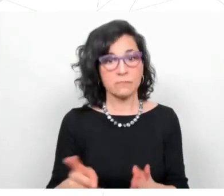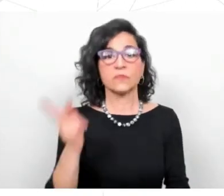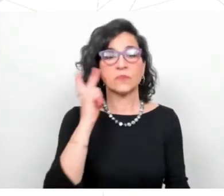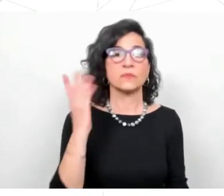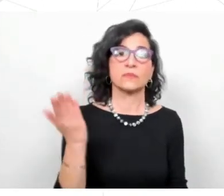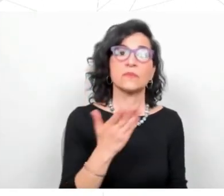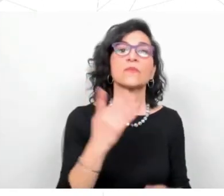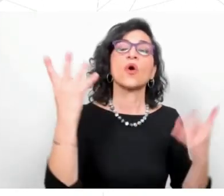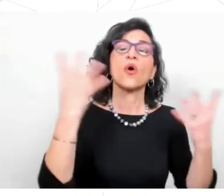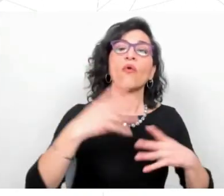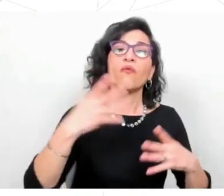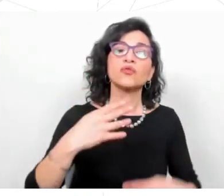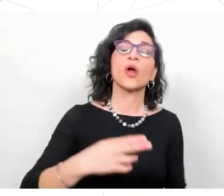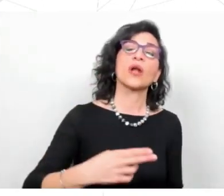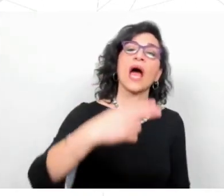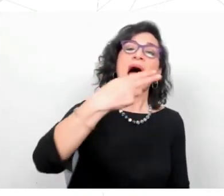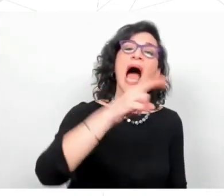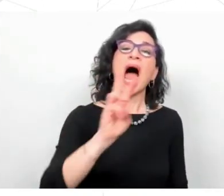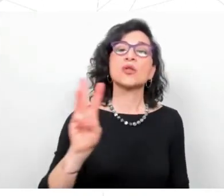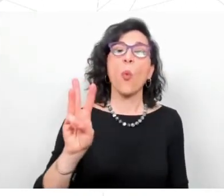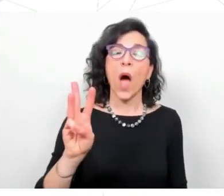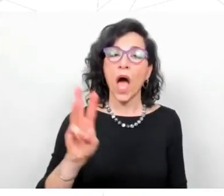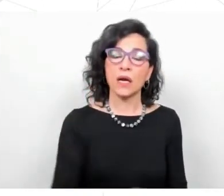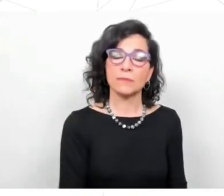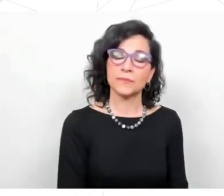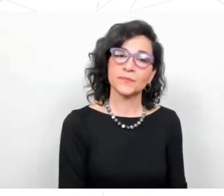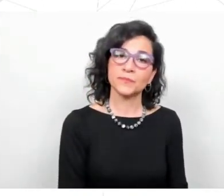look at a hardware feature,